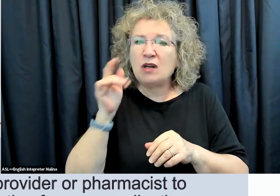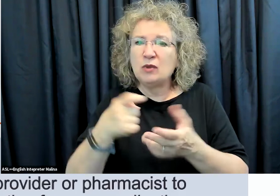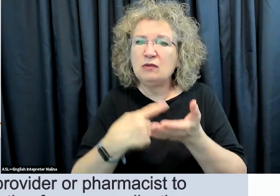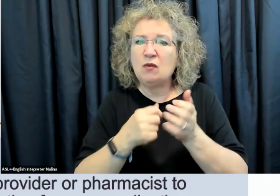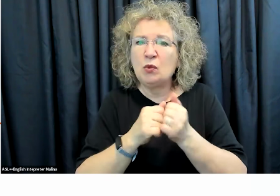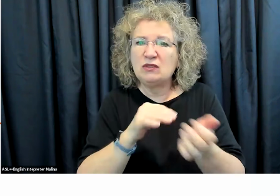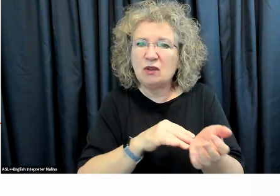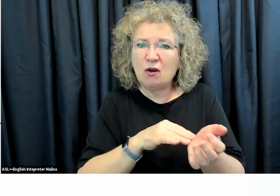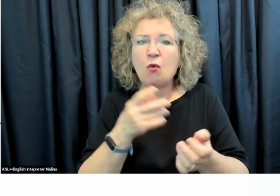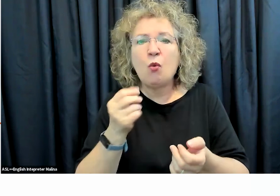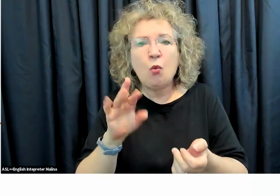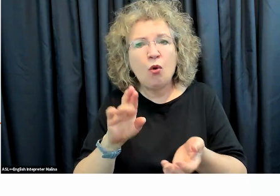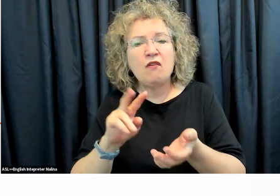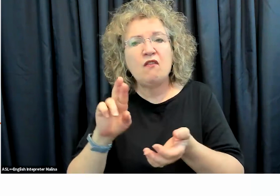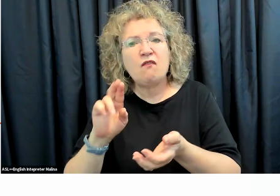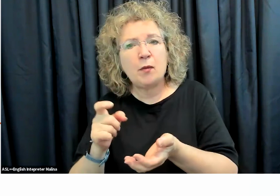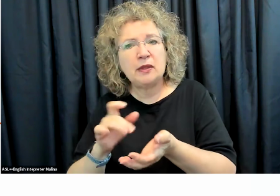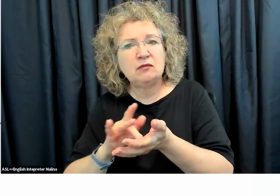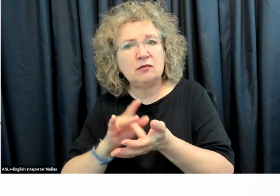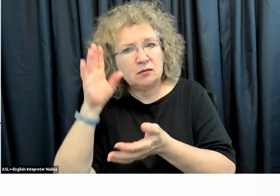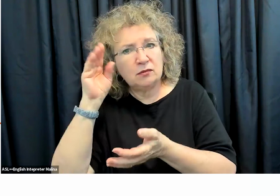slide.